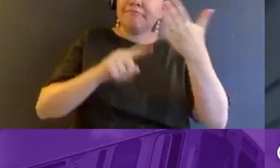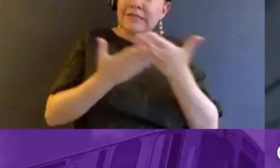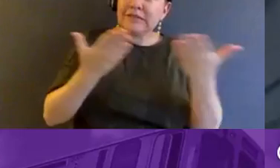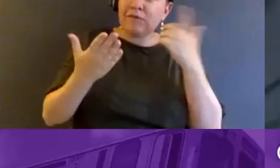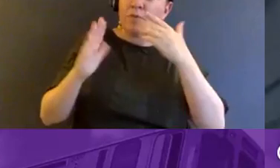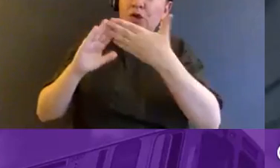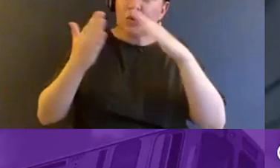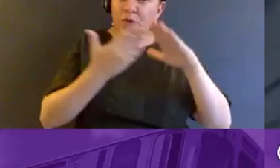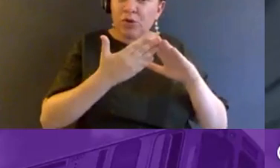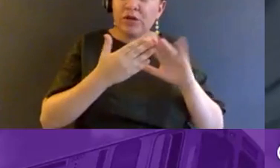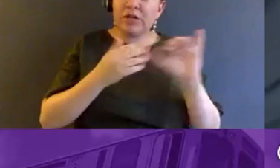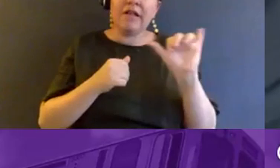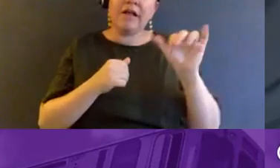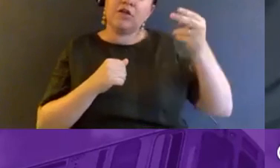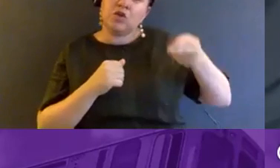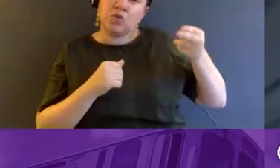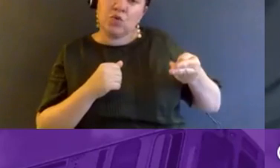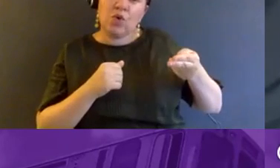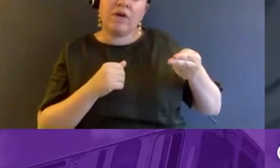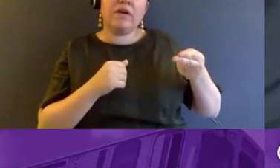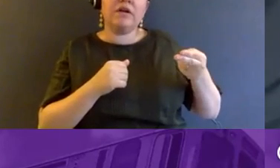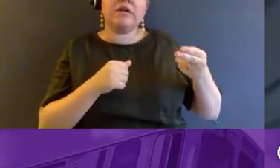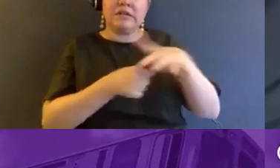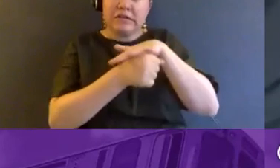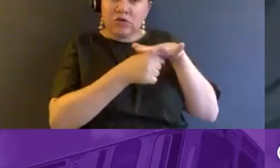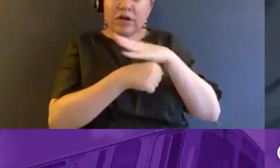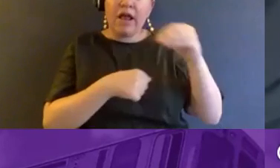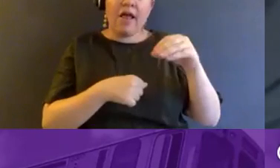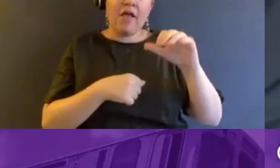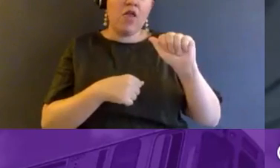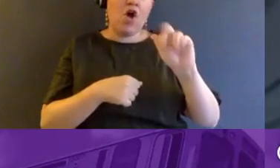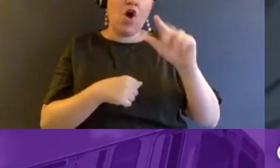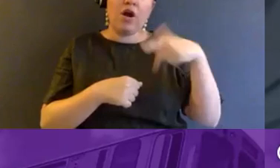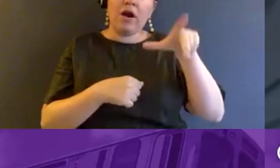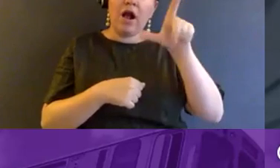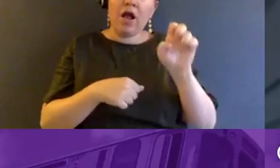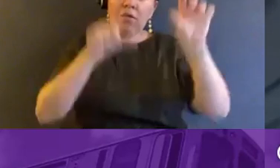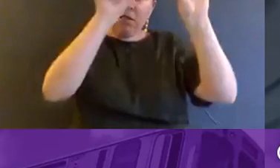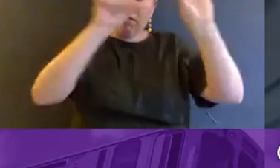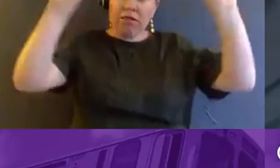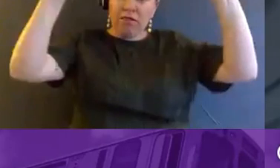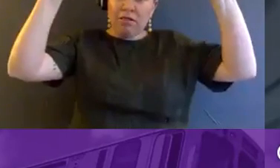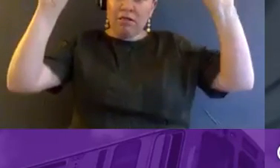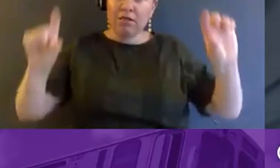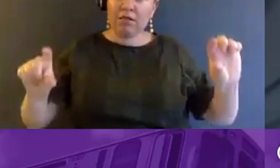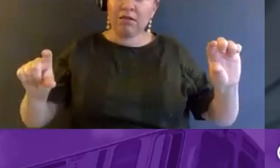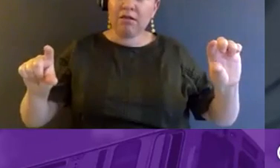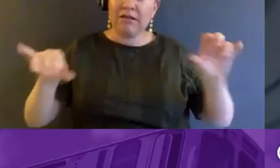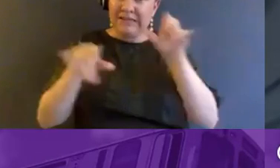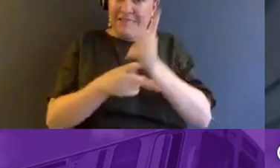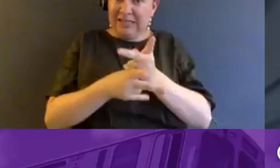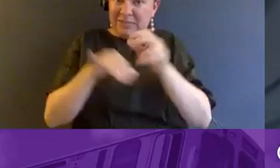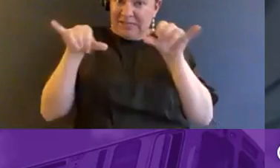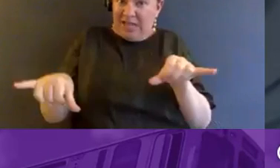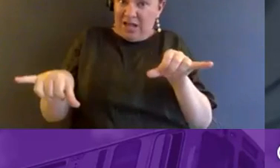the Historic District and the Argyle Pagoda? So it's very important that the stations are reflective of their